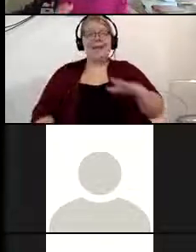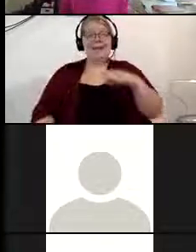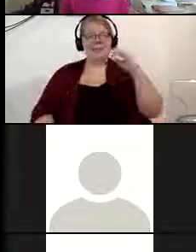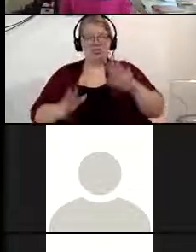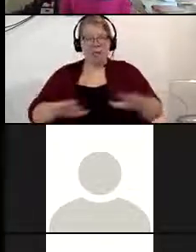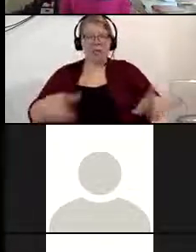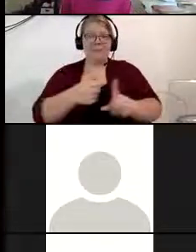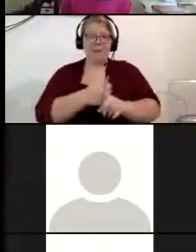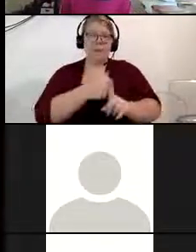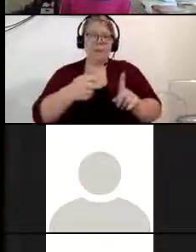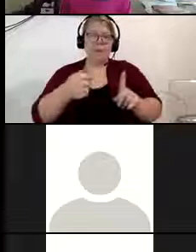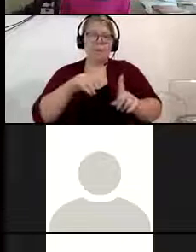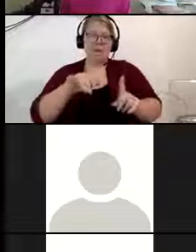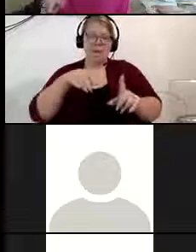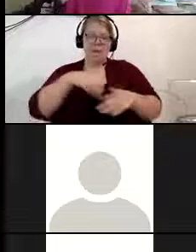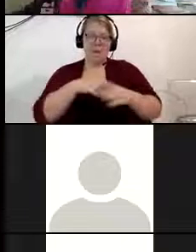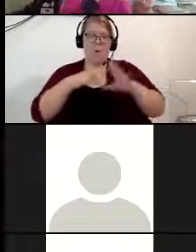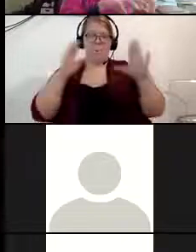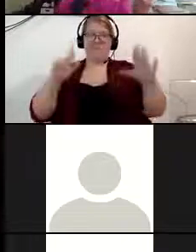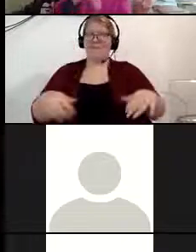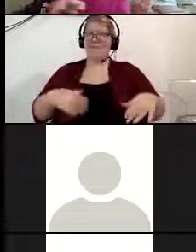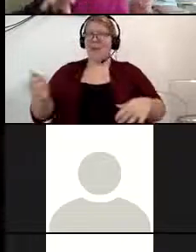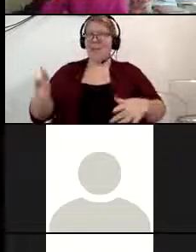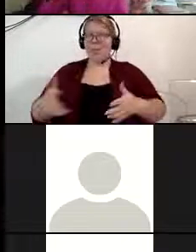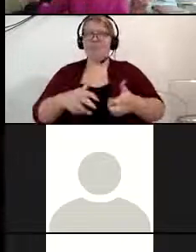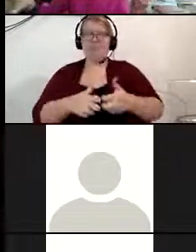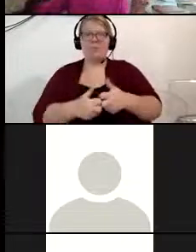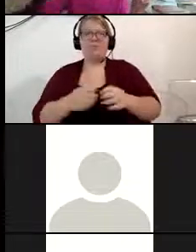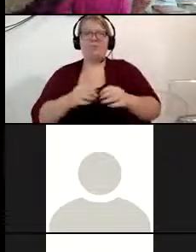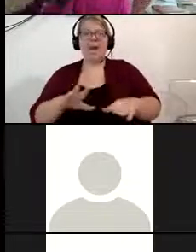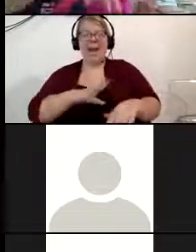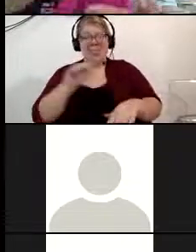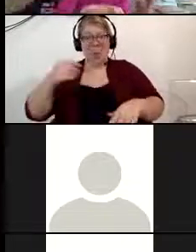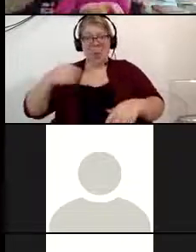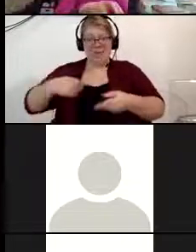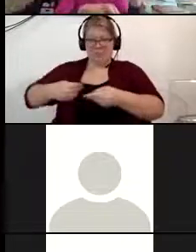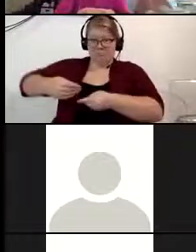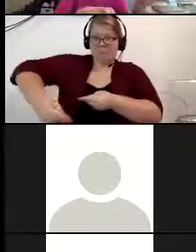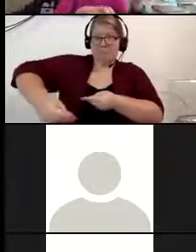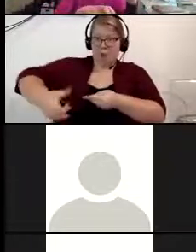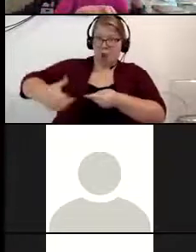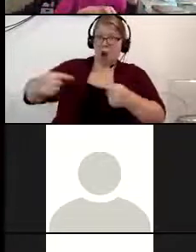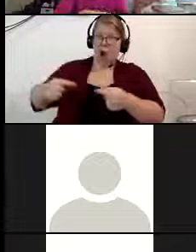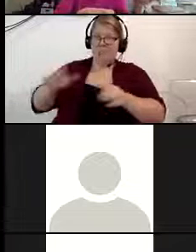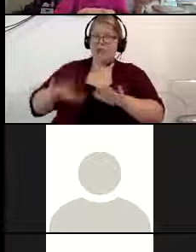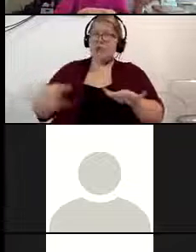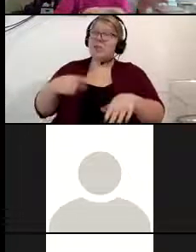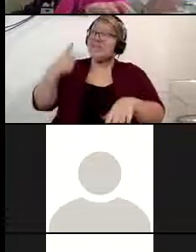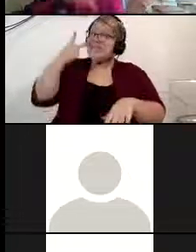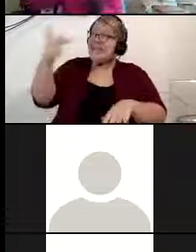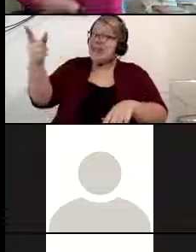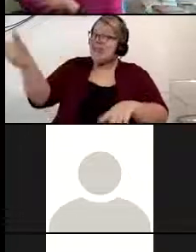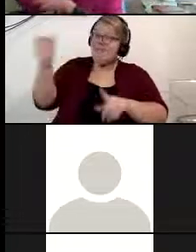homes where there's a gambling problem. The inherited harms that those children witnessing that